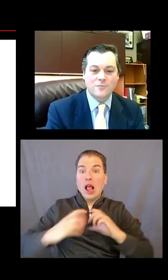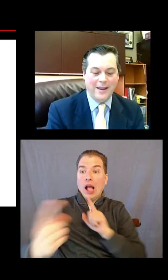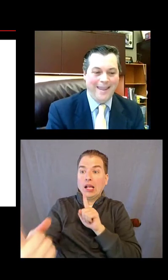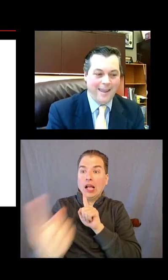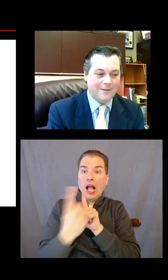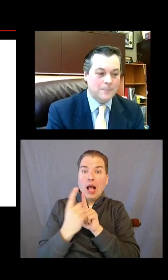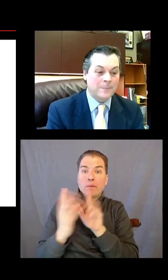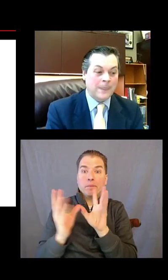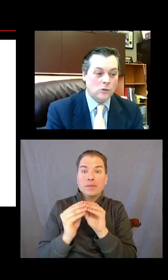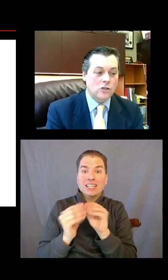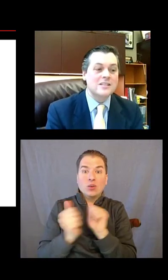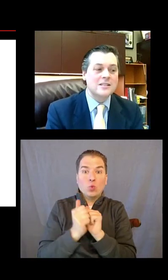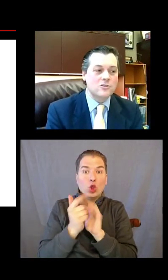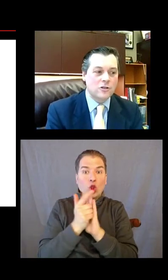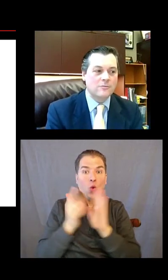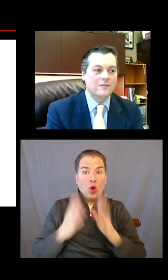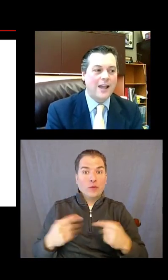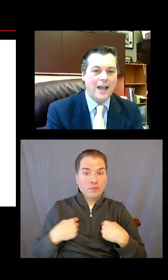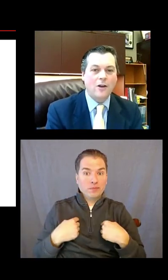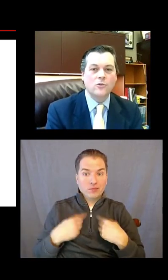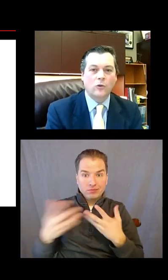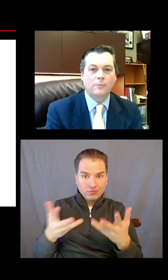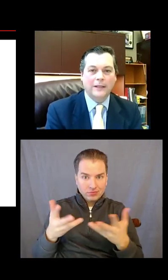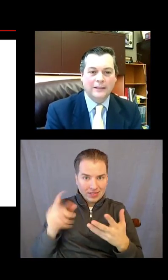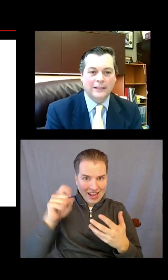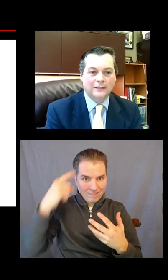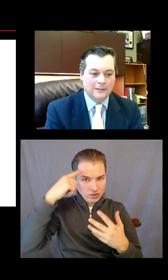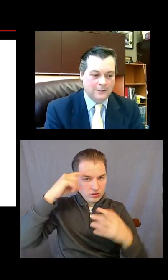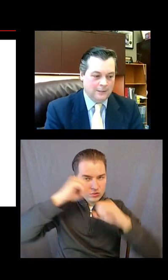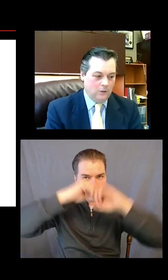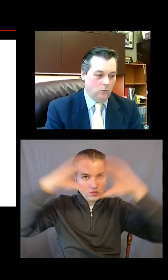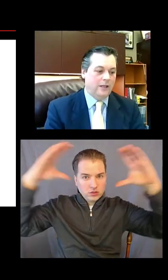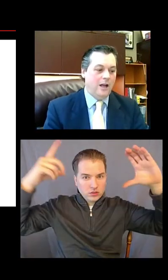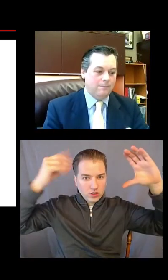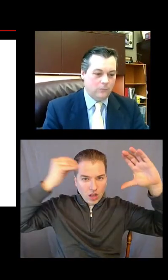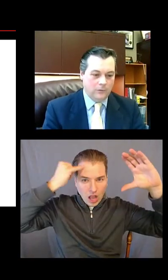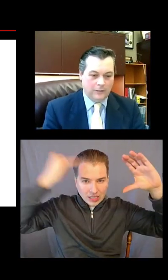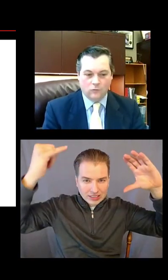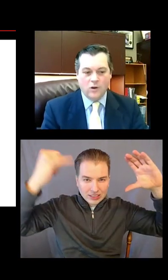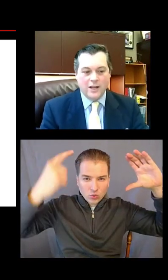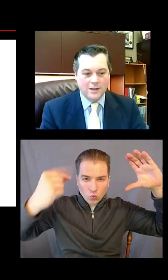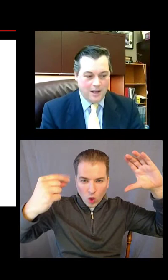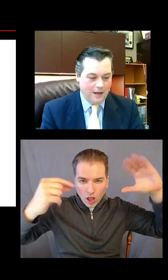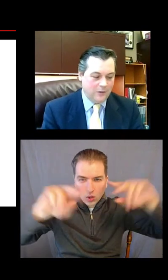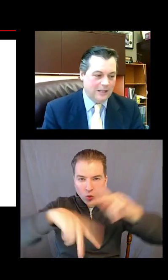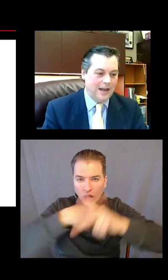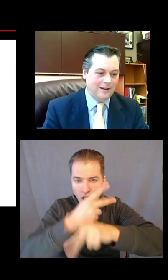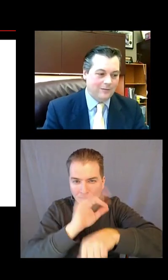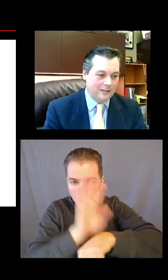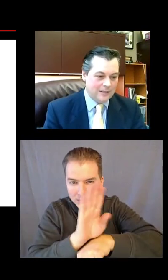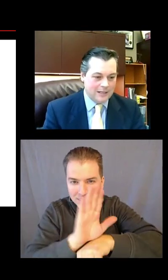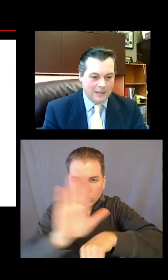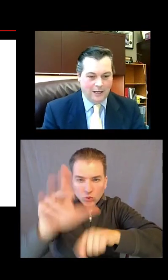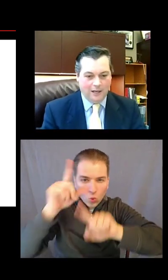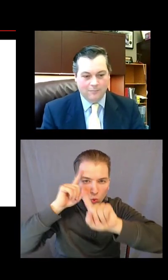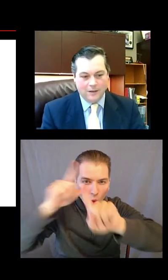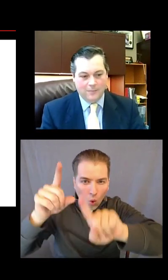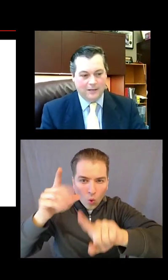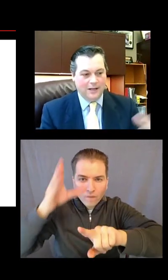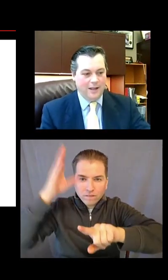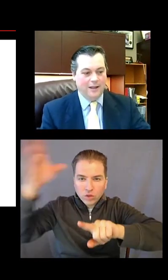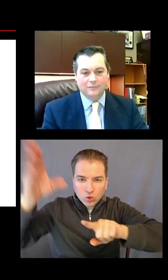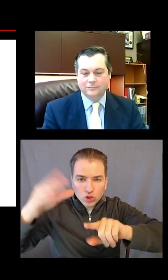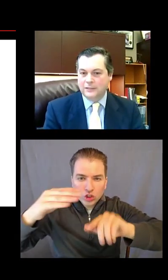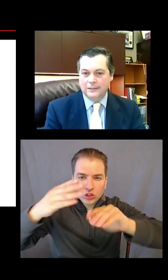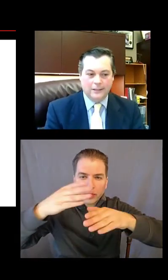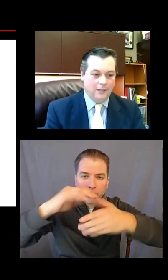running through my head, just in terms of how your business will get up, will get running, how do we get out of it? Am I